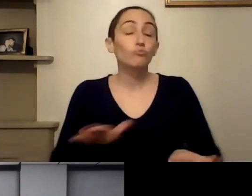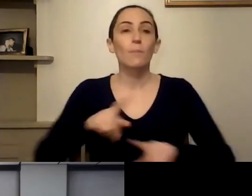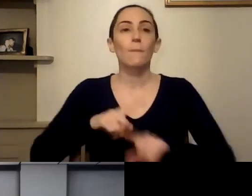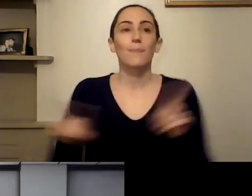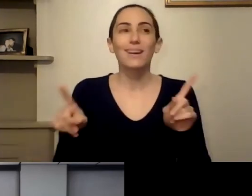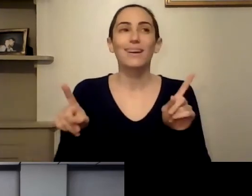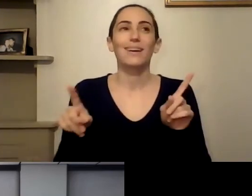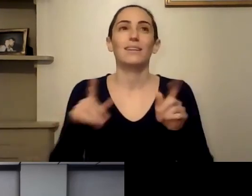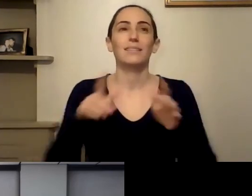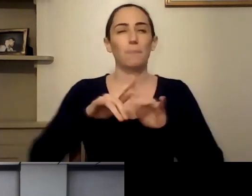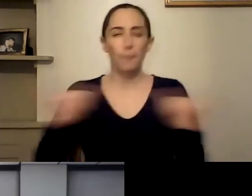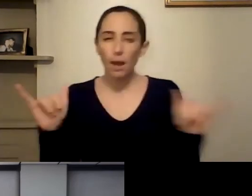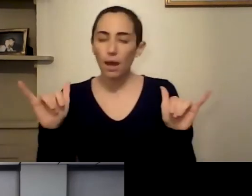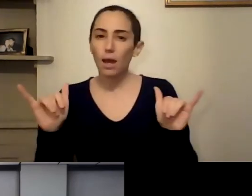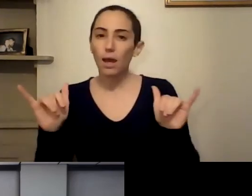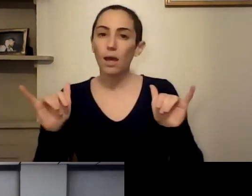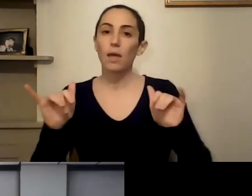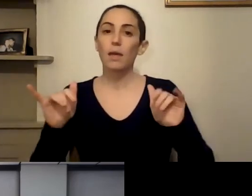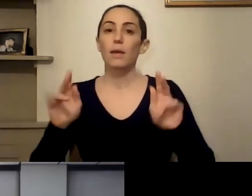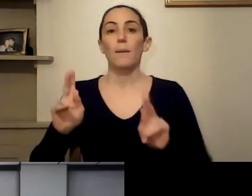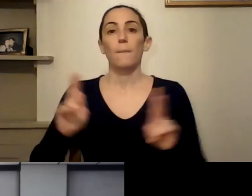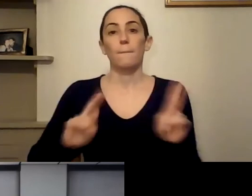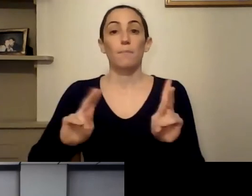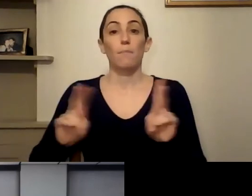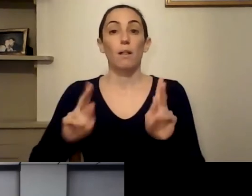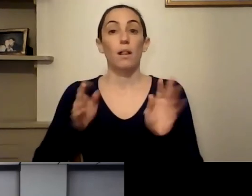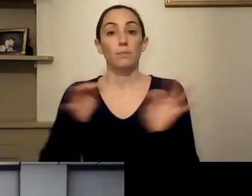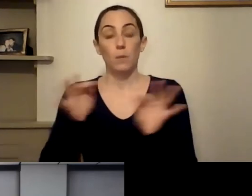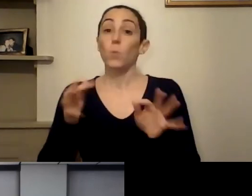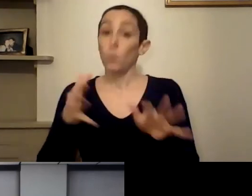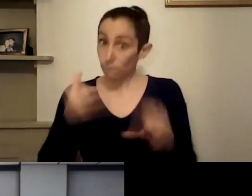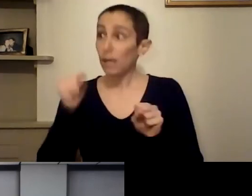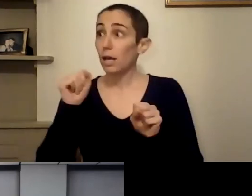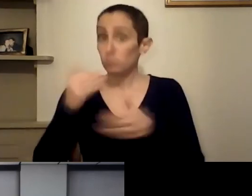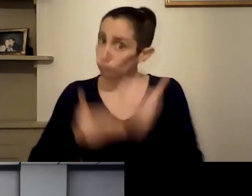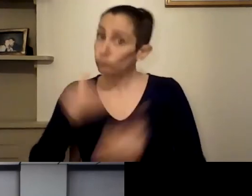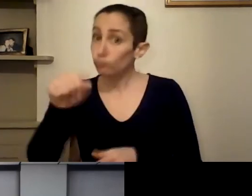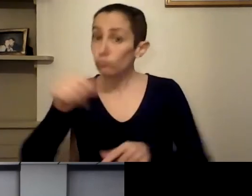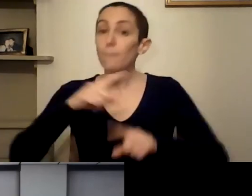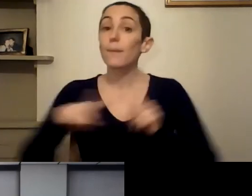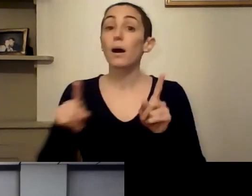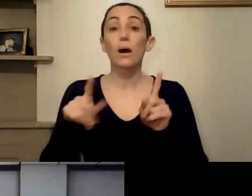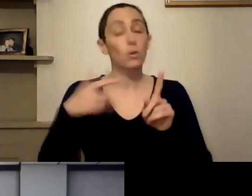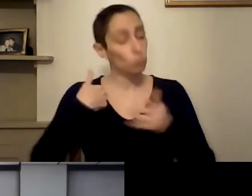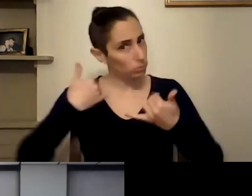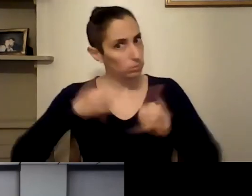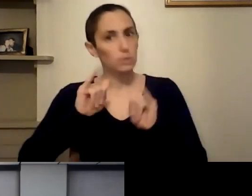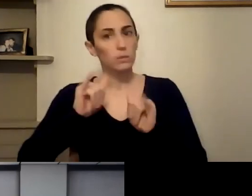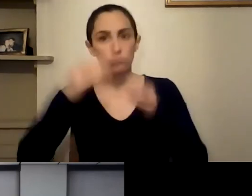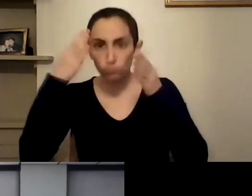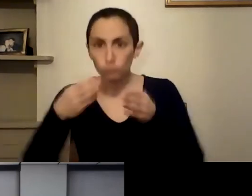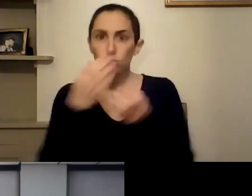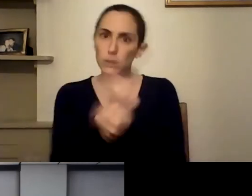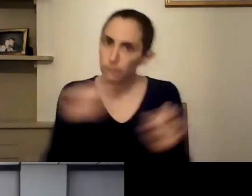quickly, but safety is not being sacrificed, I think the more convincing it will be.